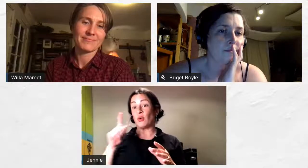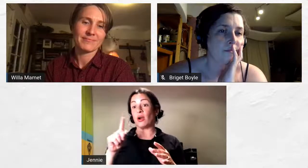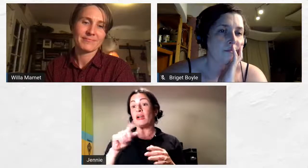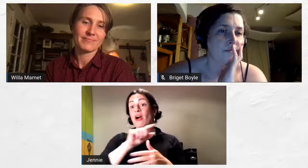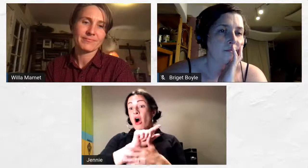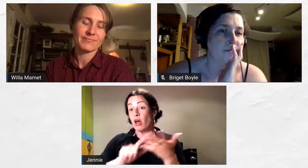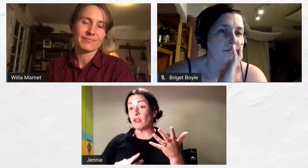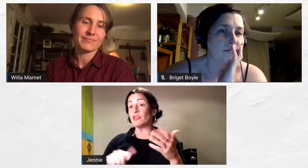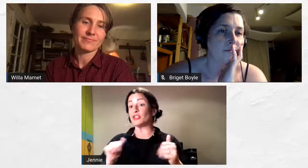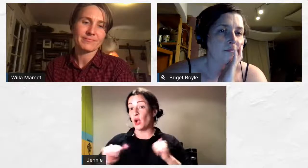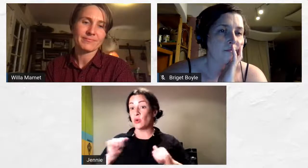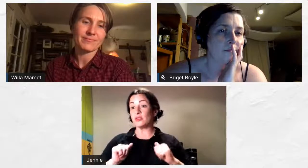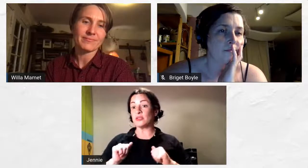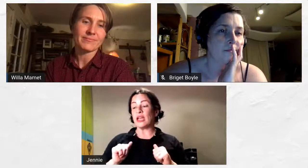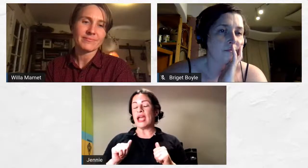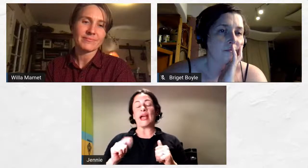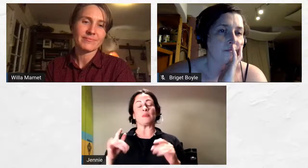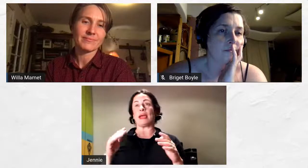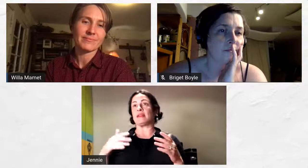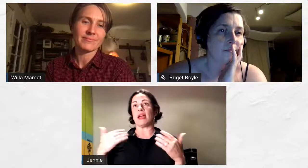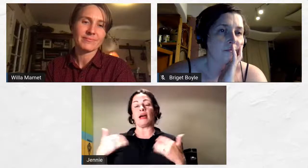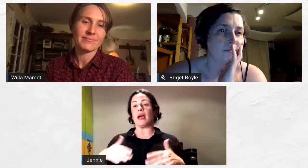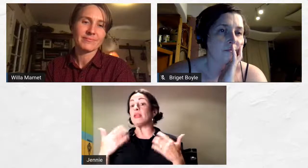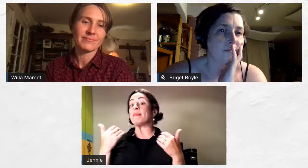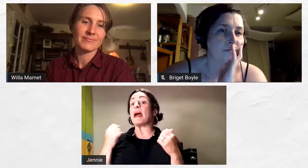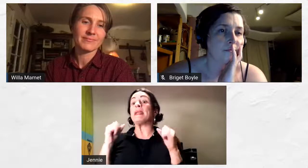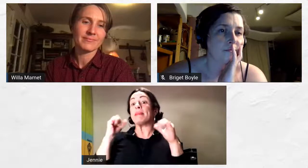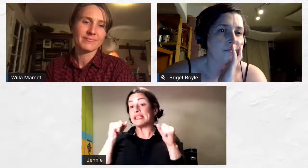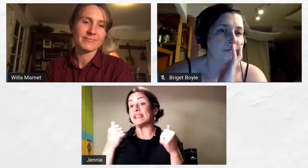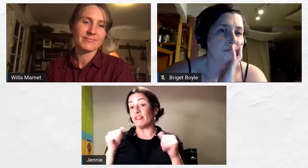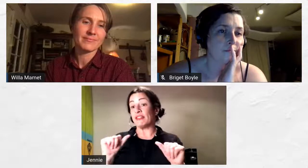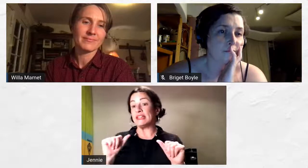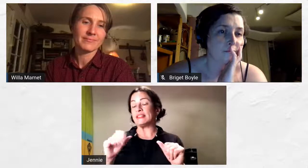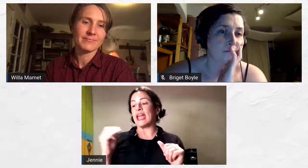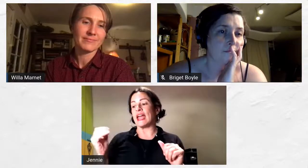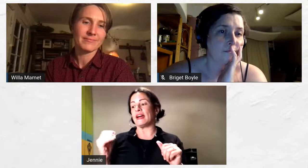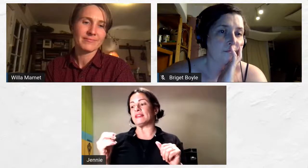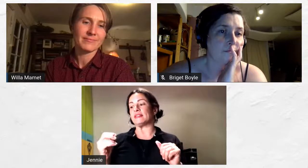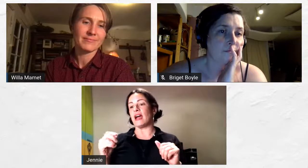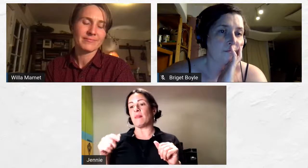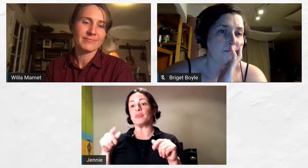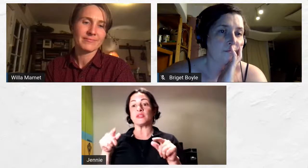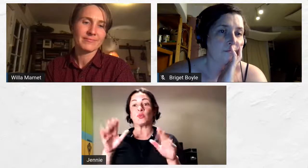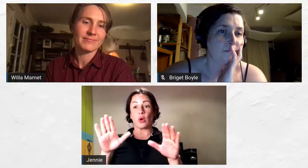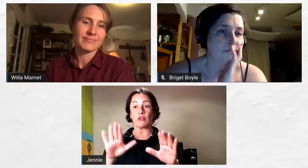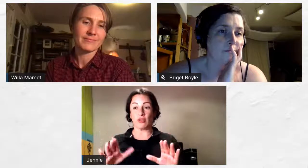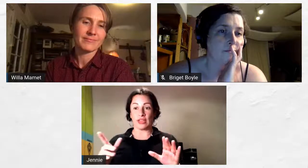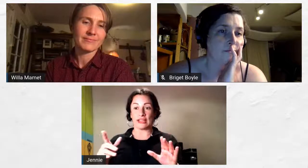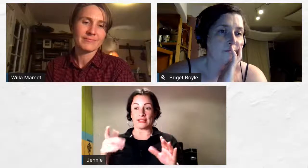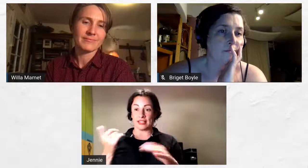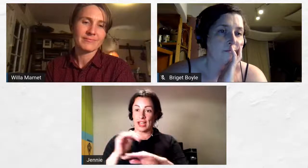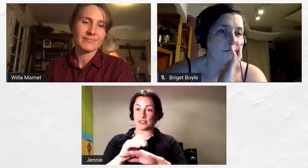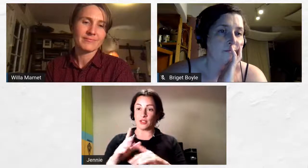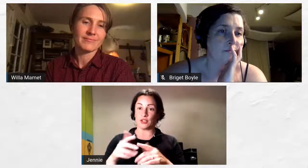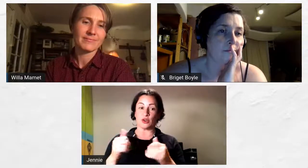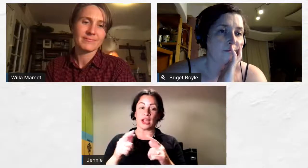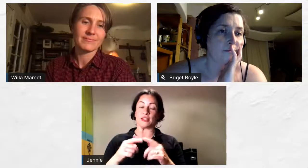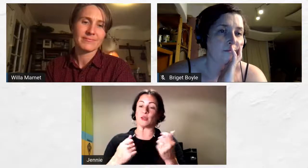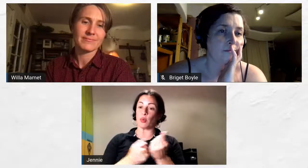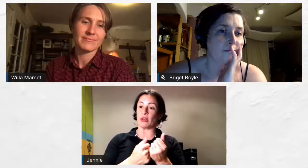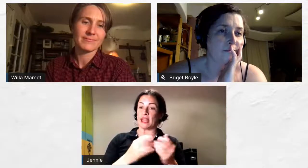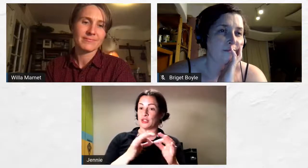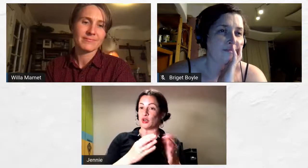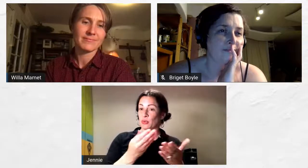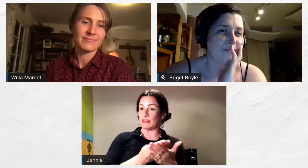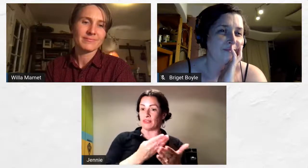interpreters for all of the shows has been an amazing feat. And this is a wonderful thing tonight to try